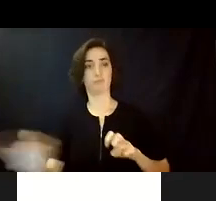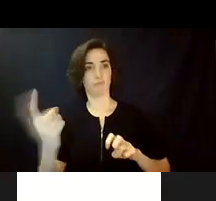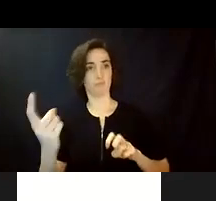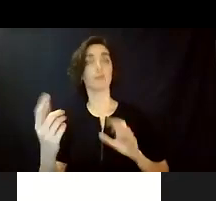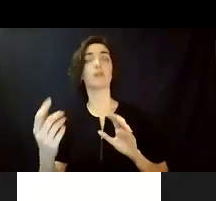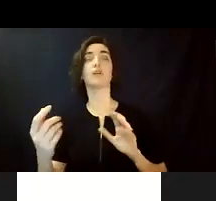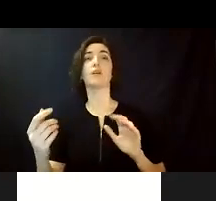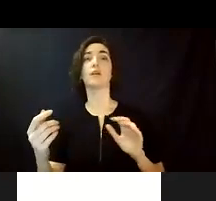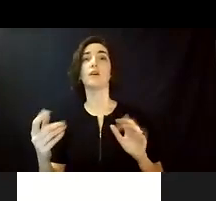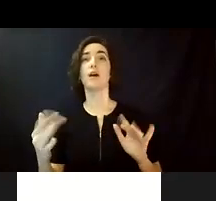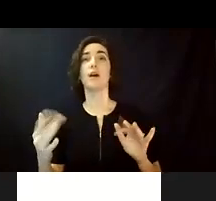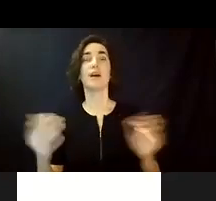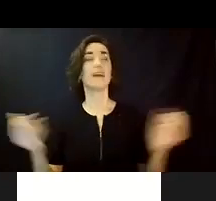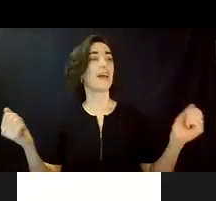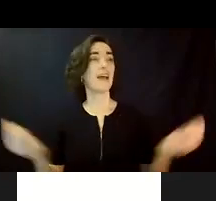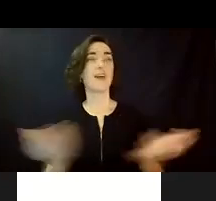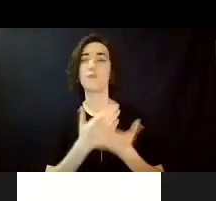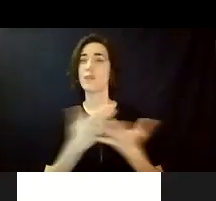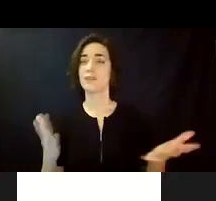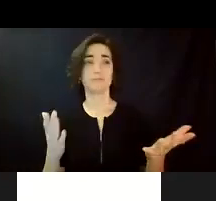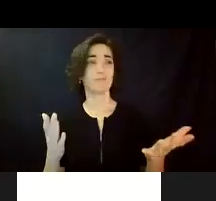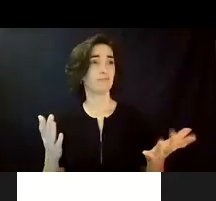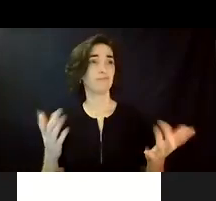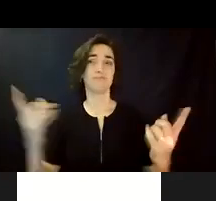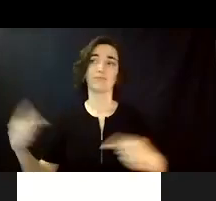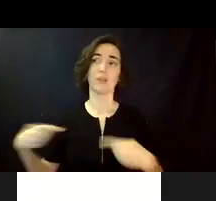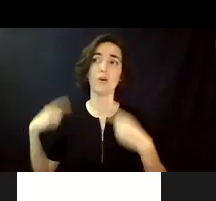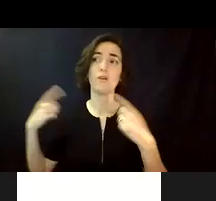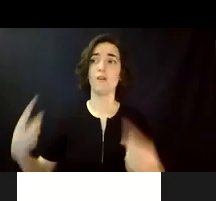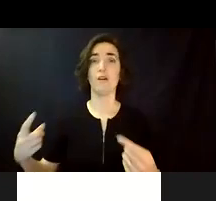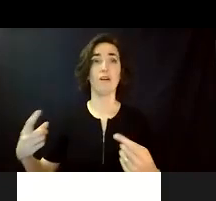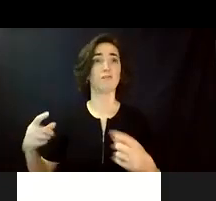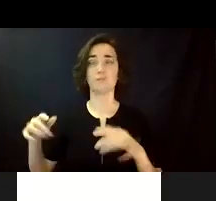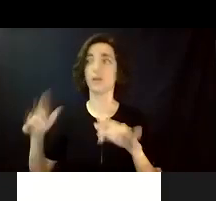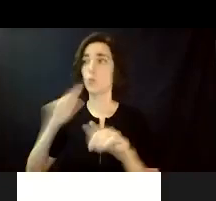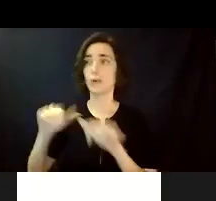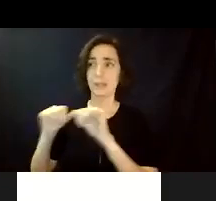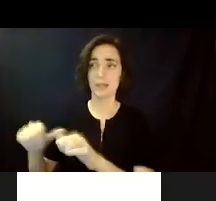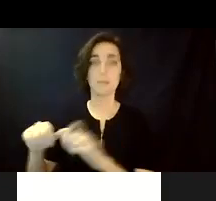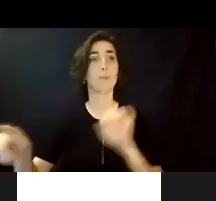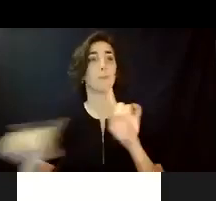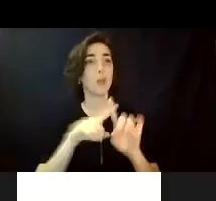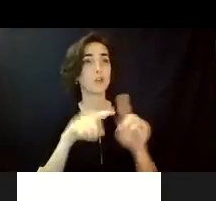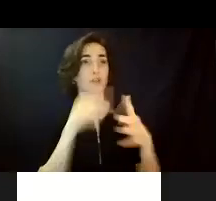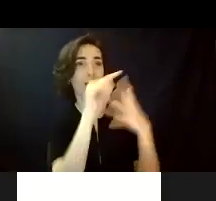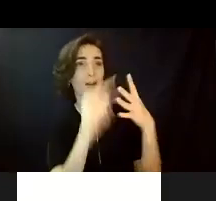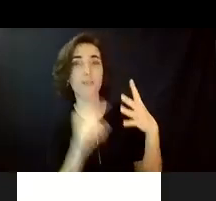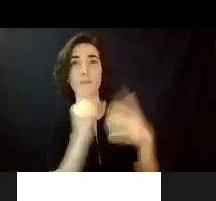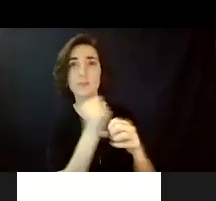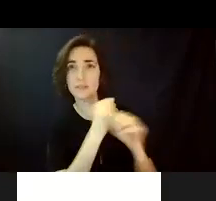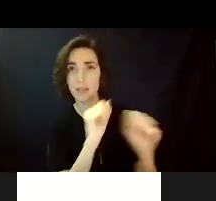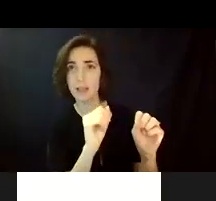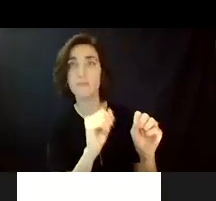following everything that we typically do with all of those safety precautions in place that are outlined by